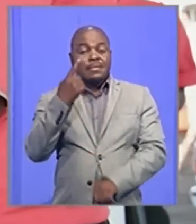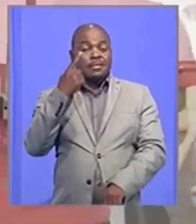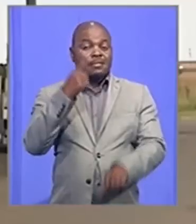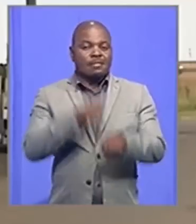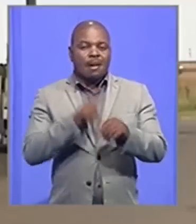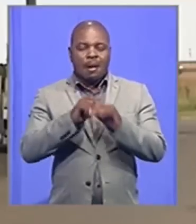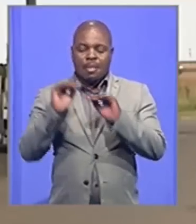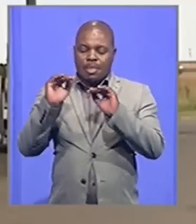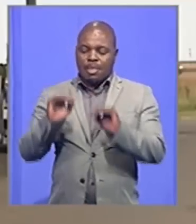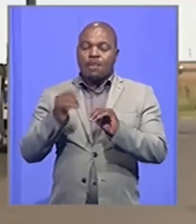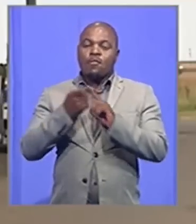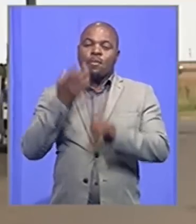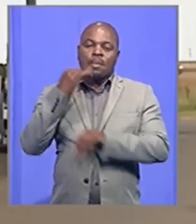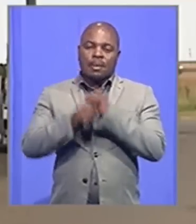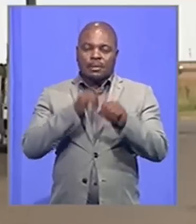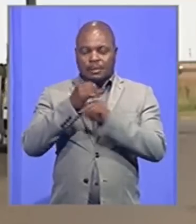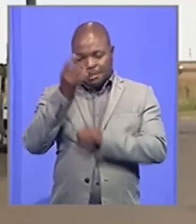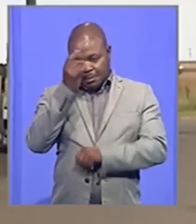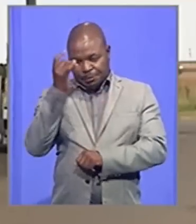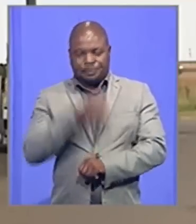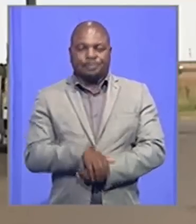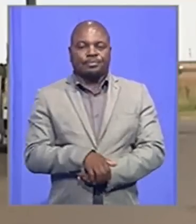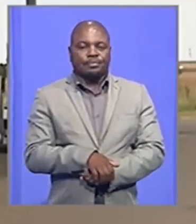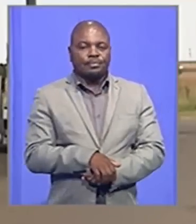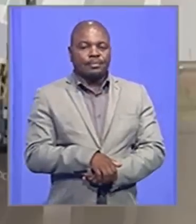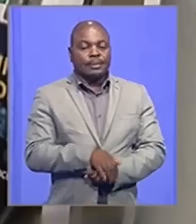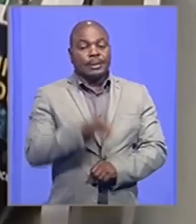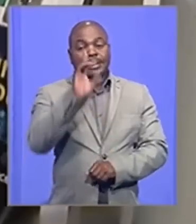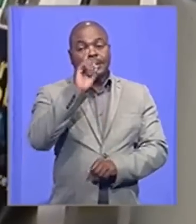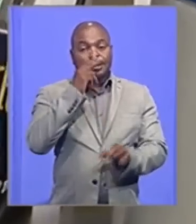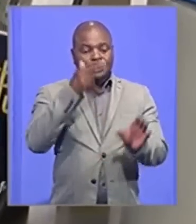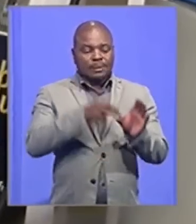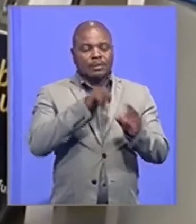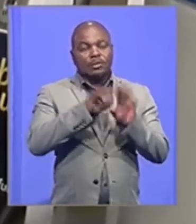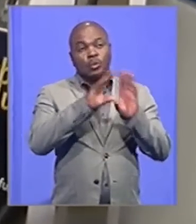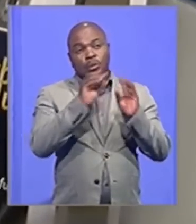sale ka mopitlo wa ngogola. Tlhotlhwa ya litara ya diesel e tla be le